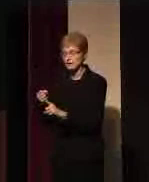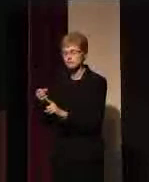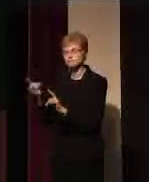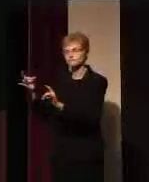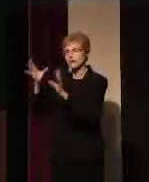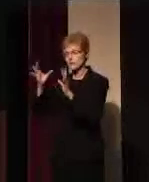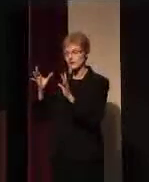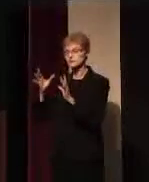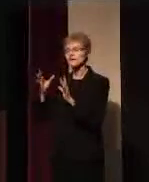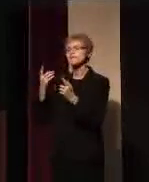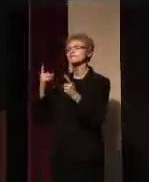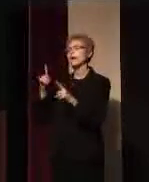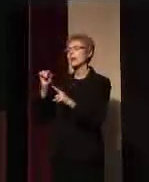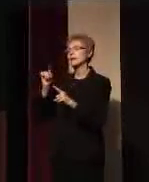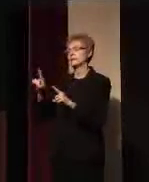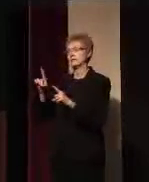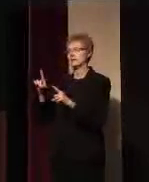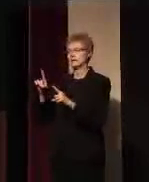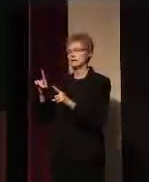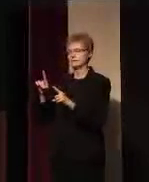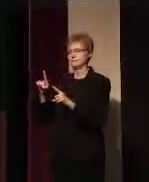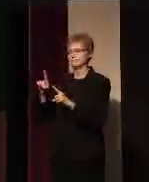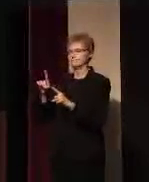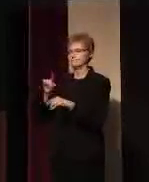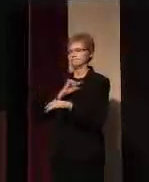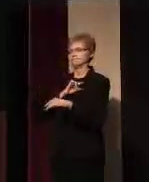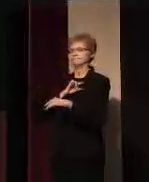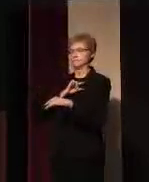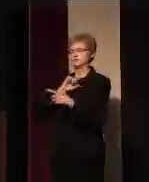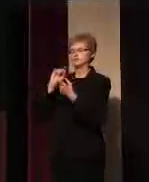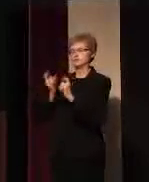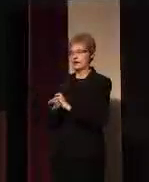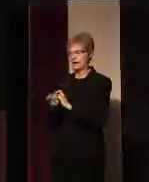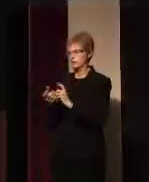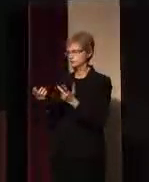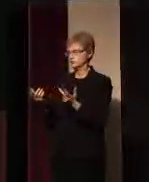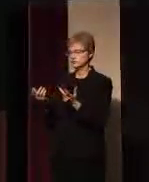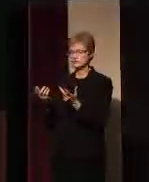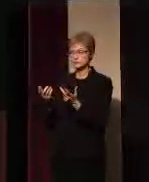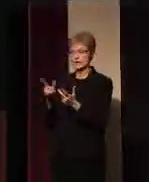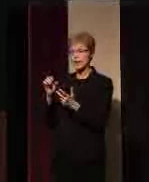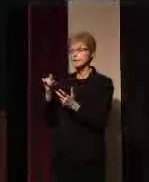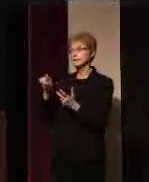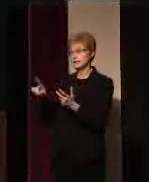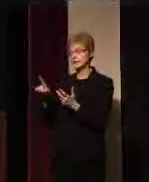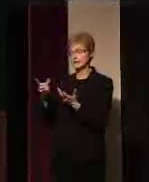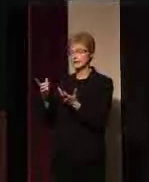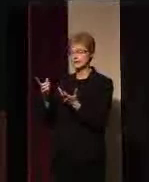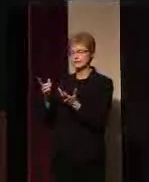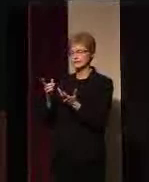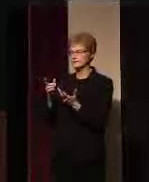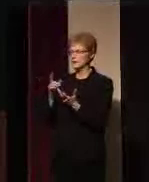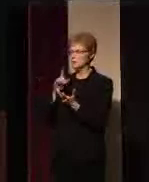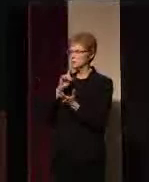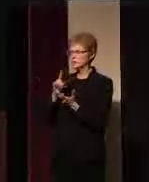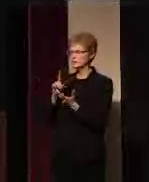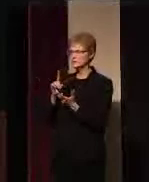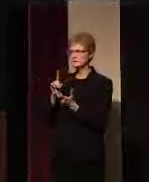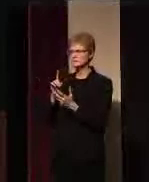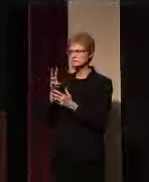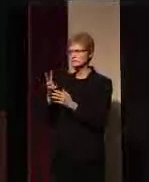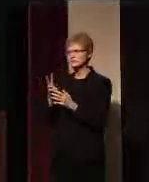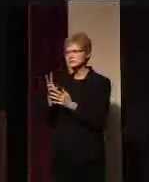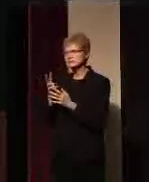the LAPD to change, and the way it changed, for better or worse, the LAPD went through a period, it was either